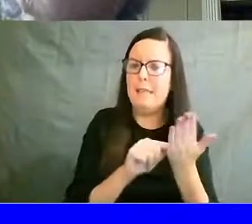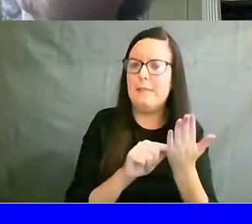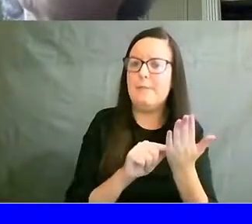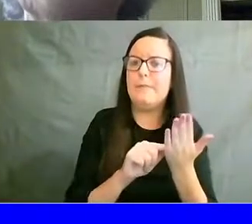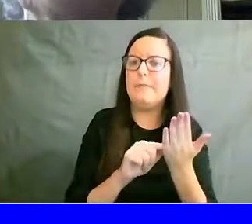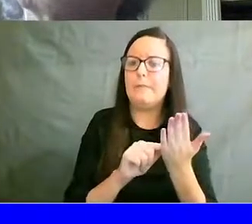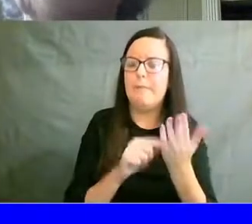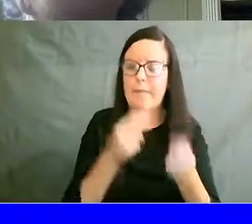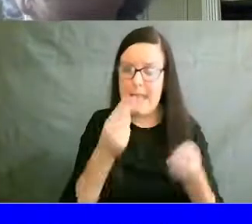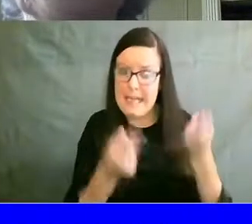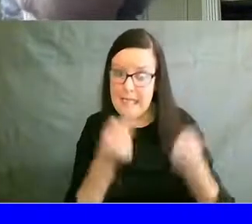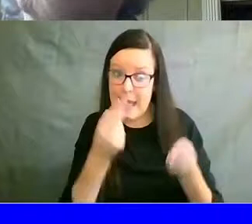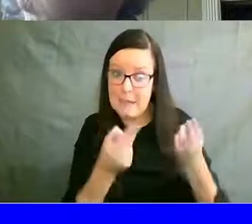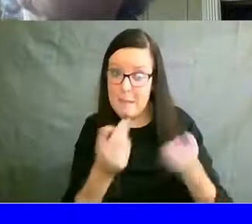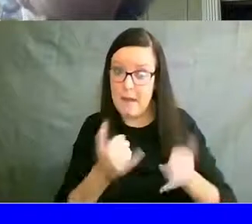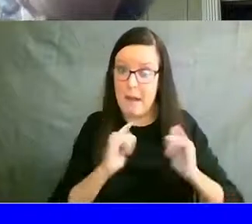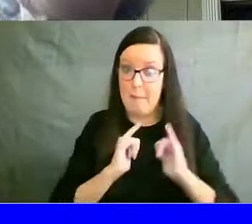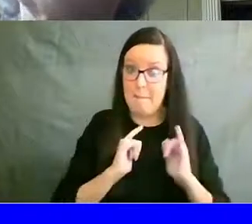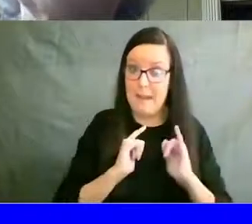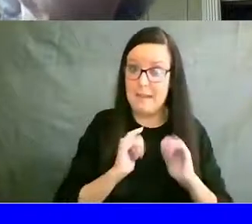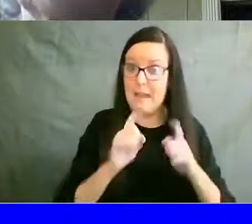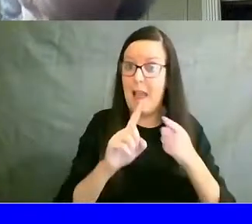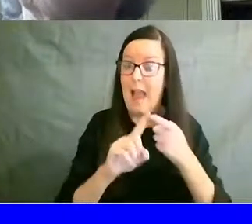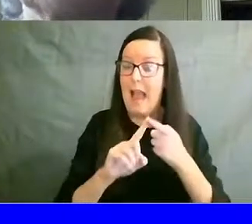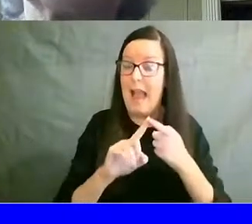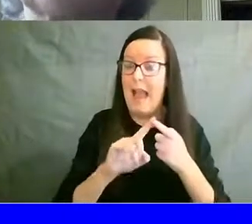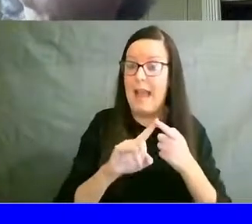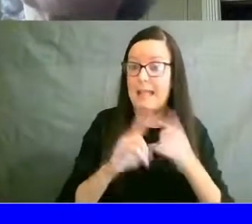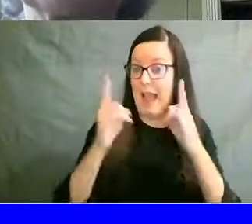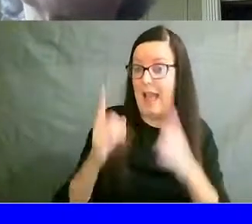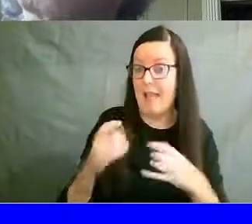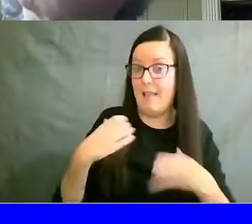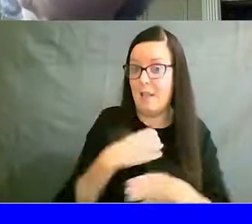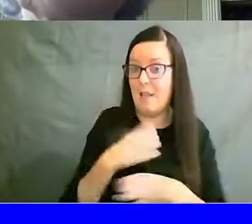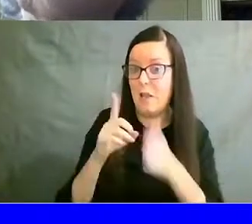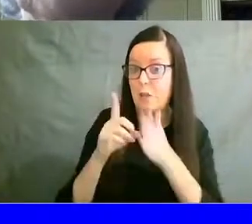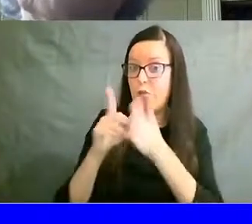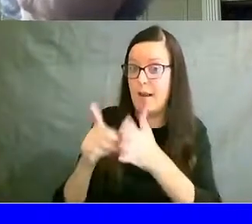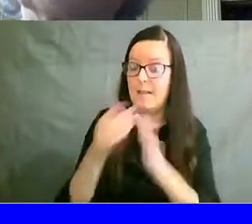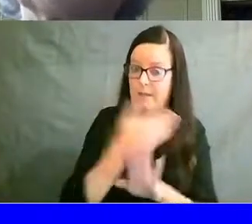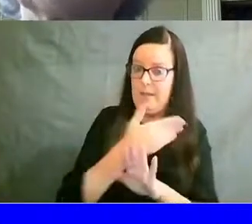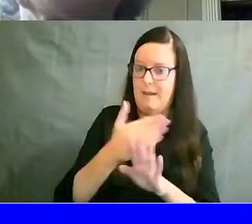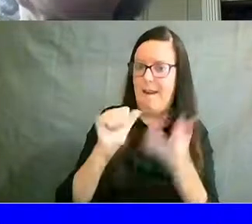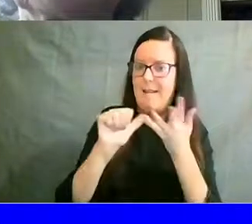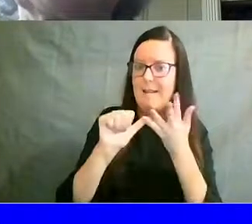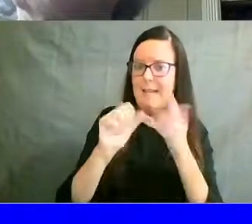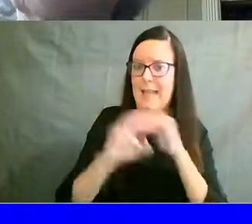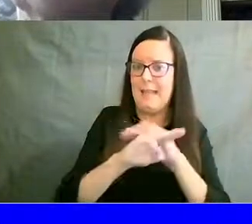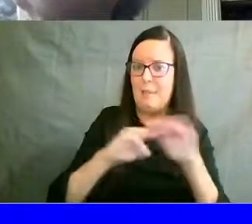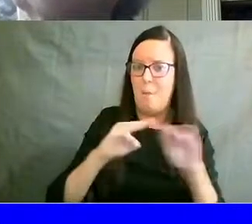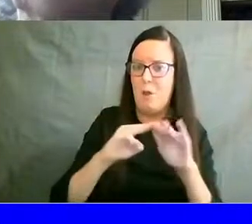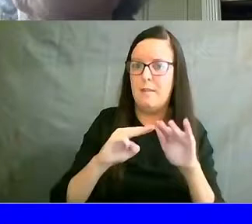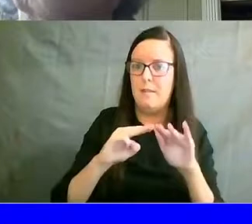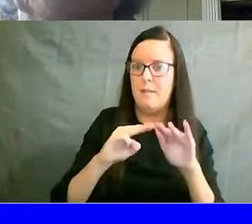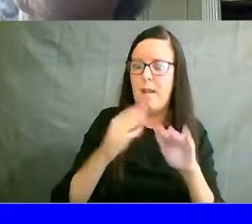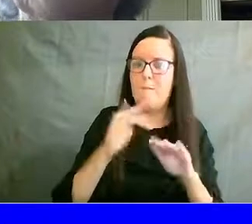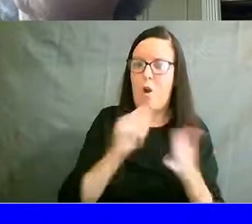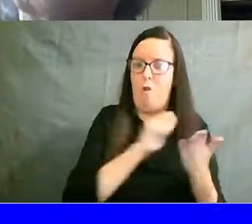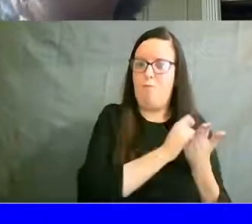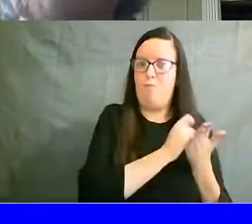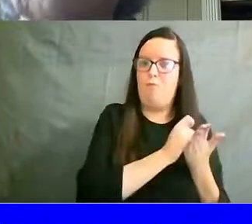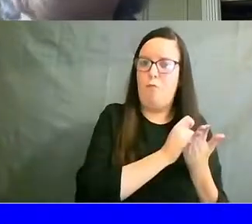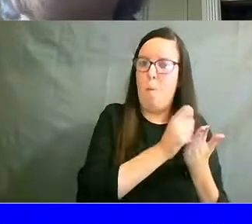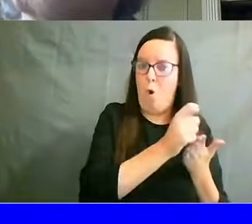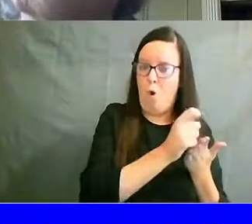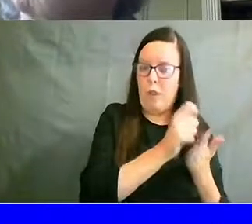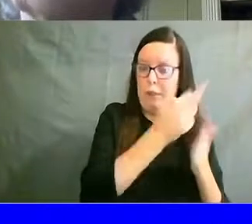of capacity and advanced healthcare directives be commenced within 6 months of their report, which was at the end of July 2020.